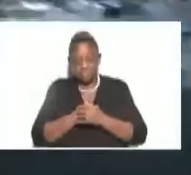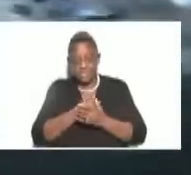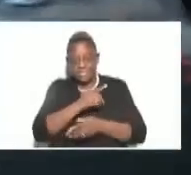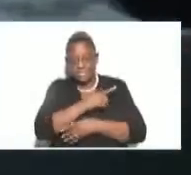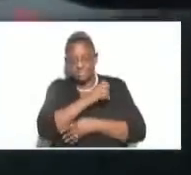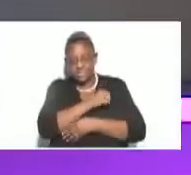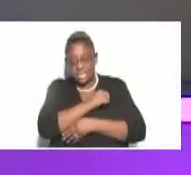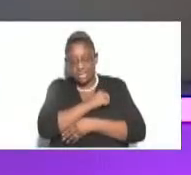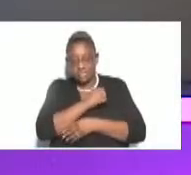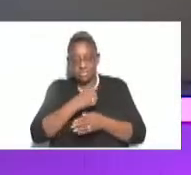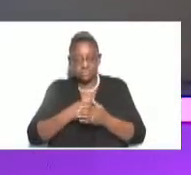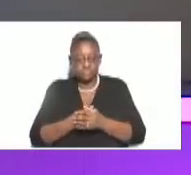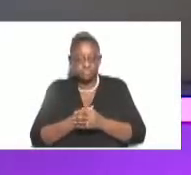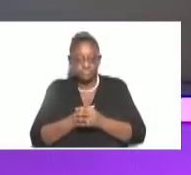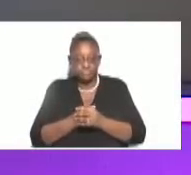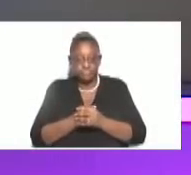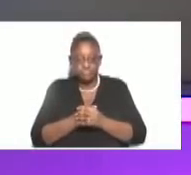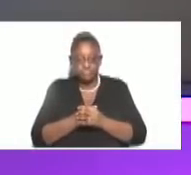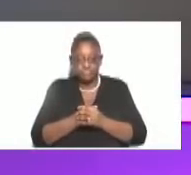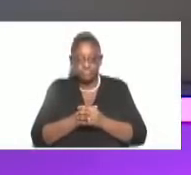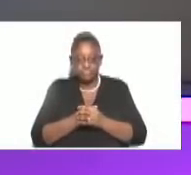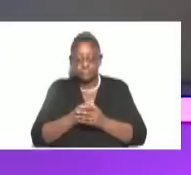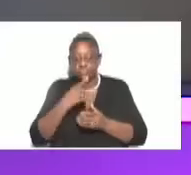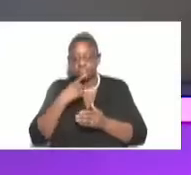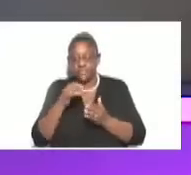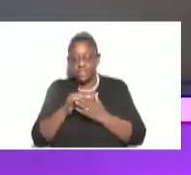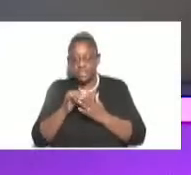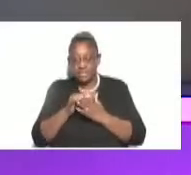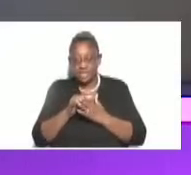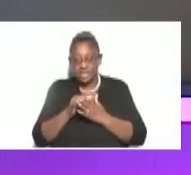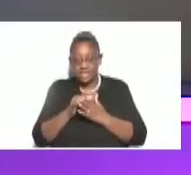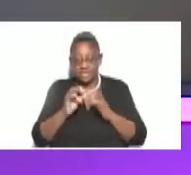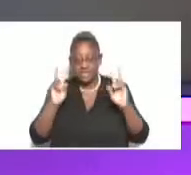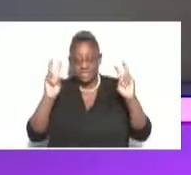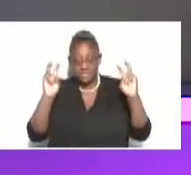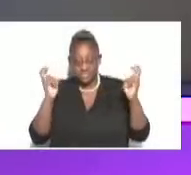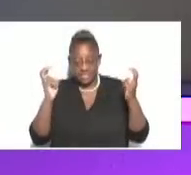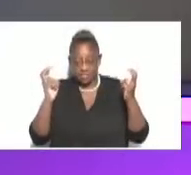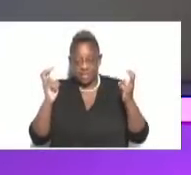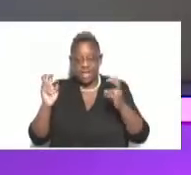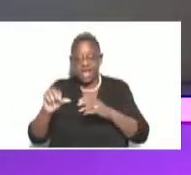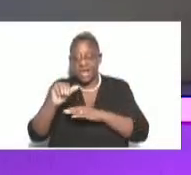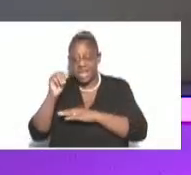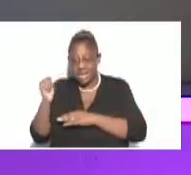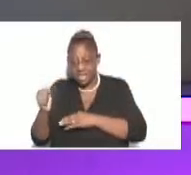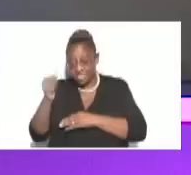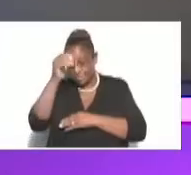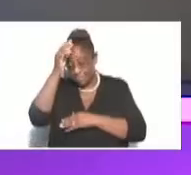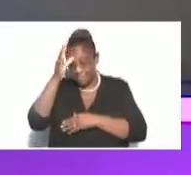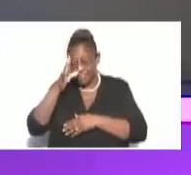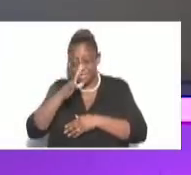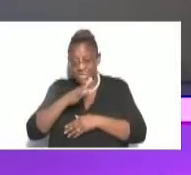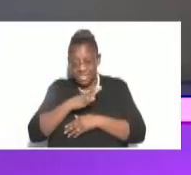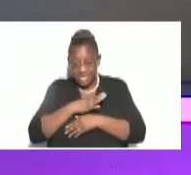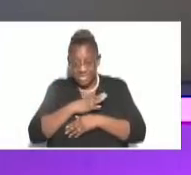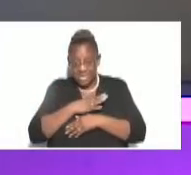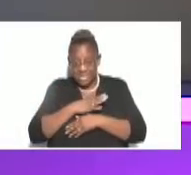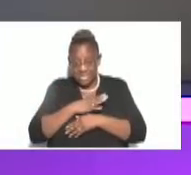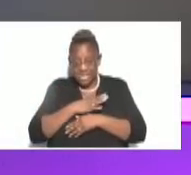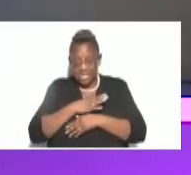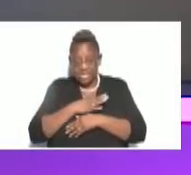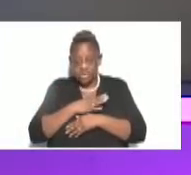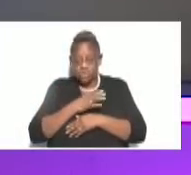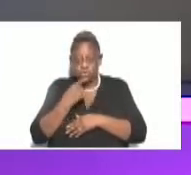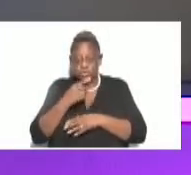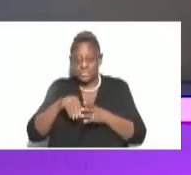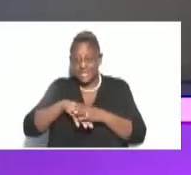Tonight. Well, in what has become a recurring theme, another young man in his early 20s, electronically monitored and out